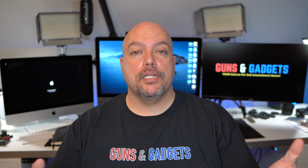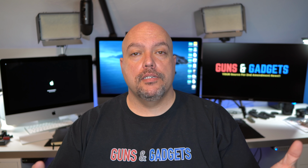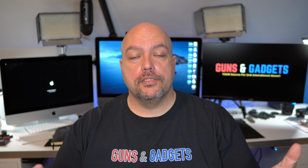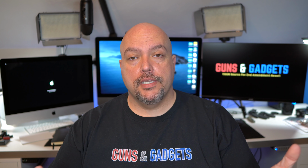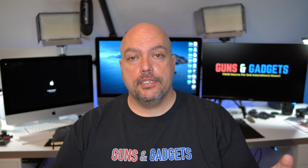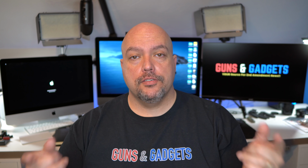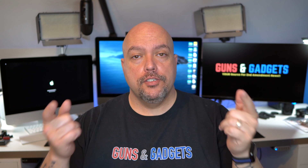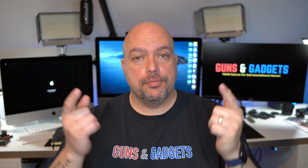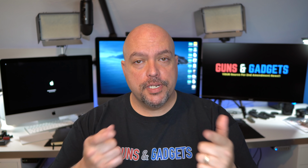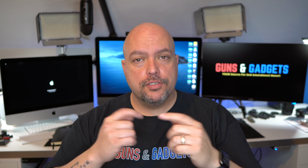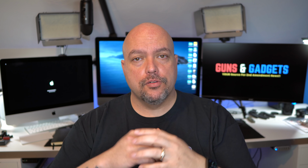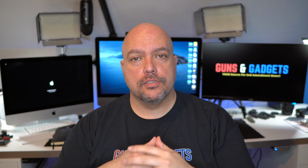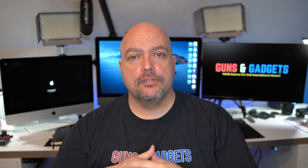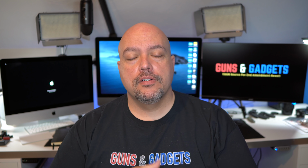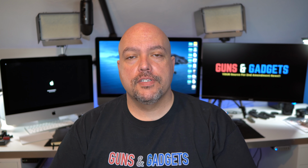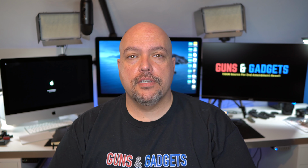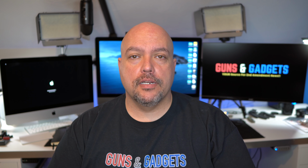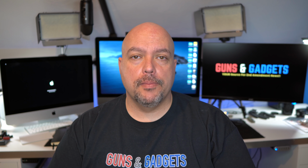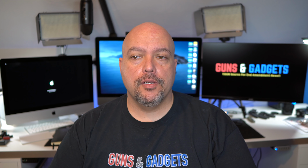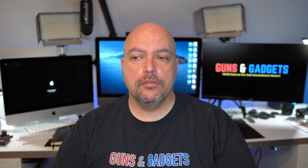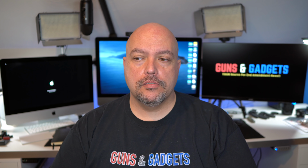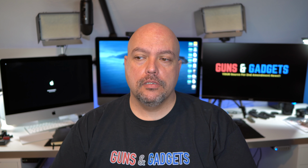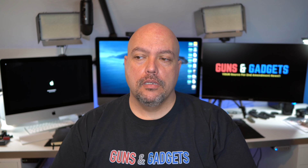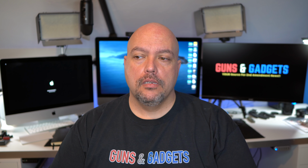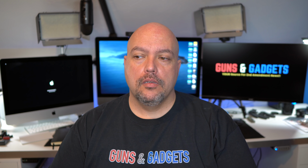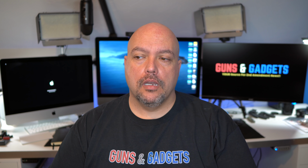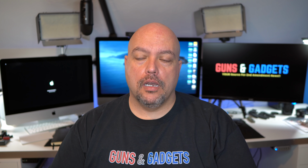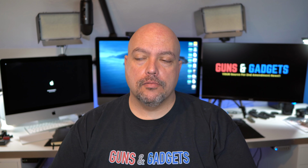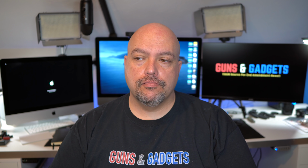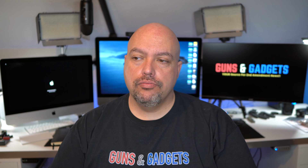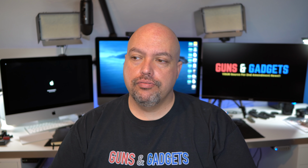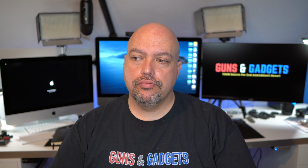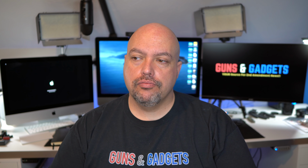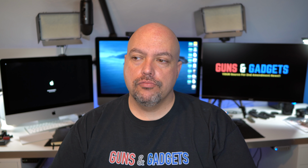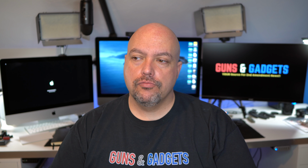Hey everybody, welcome back to Guns and Gadgets, your premier source for Second Amendment news.